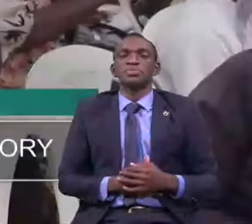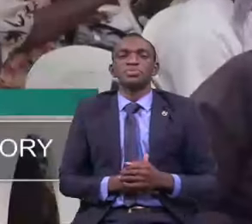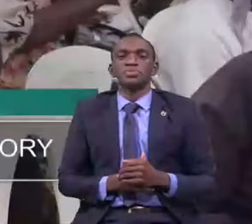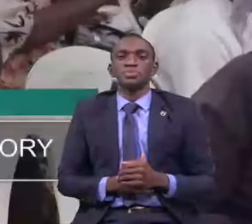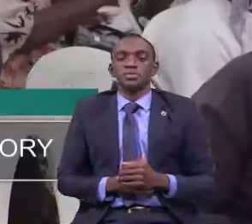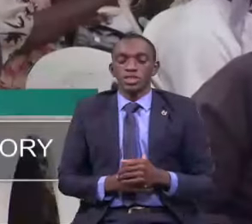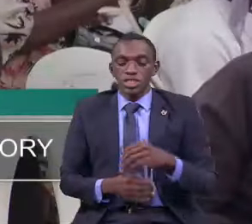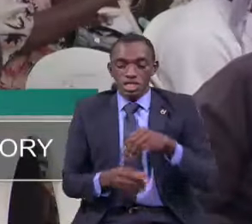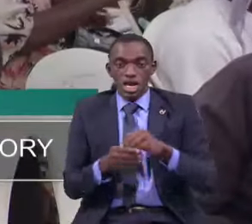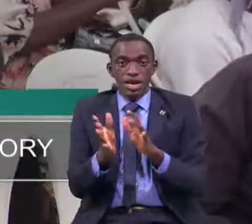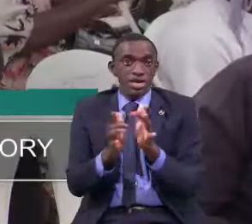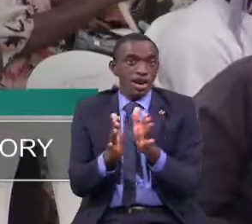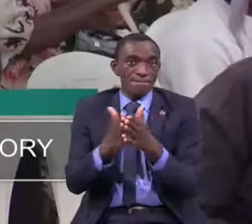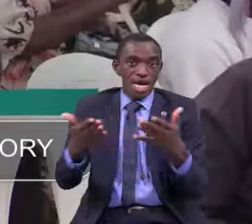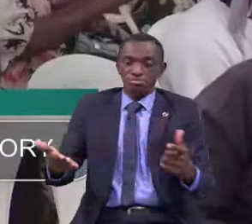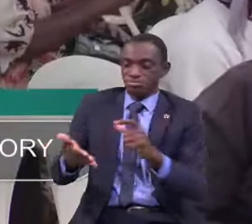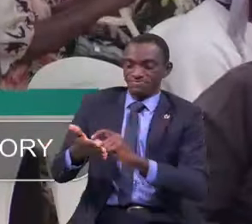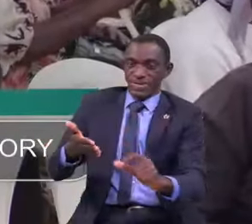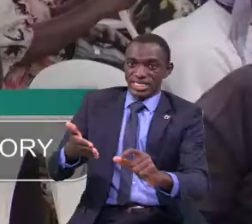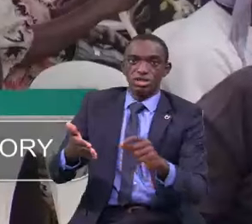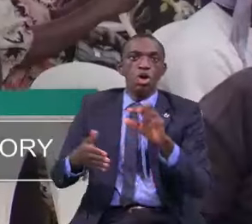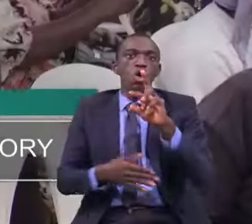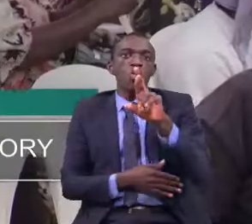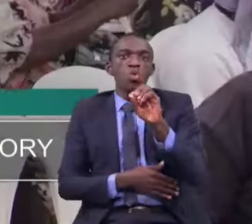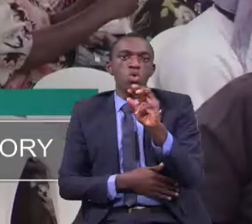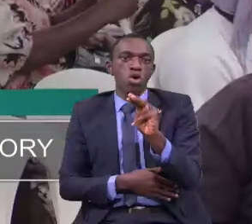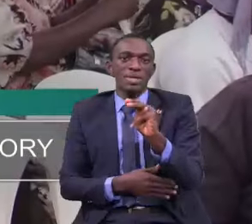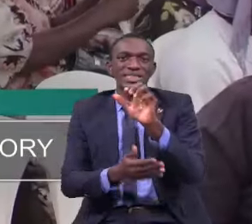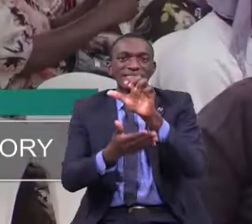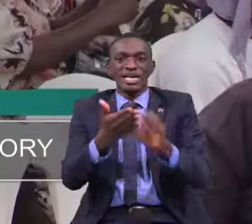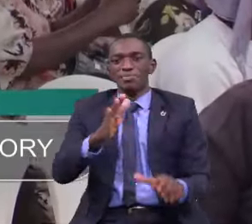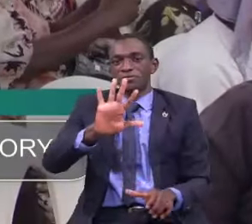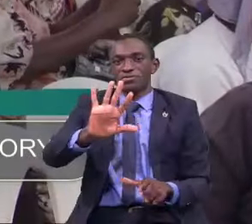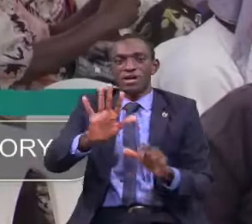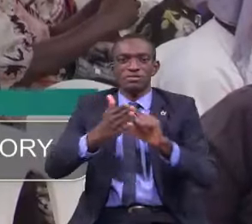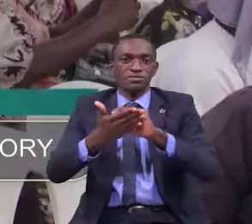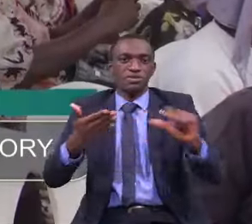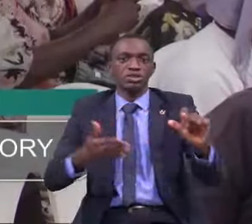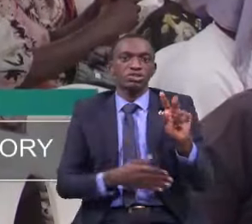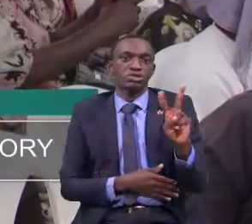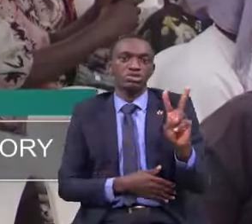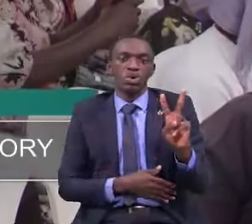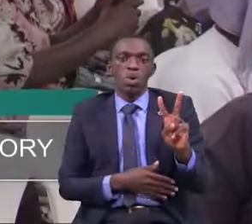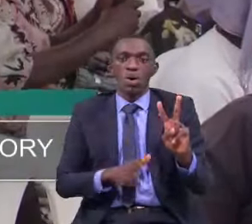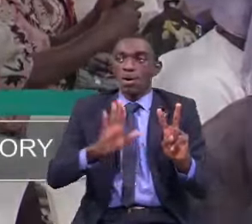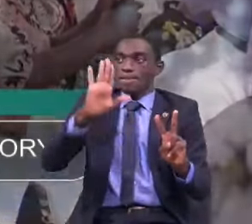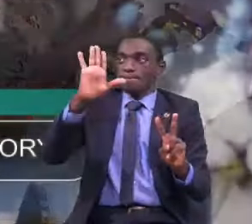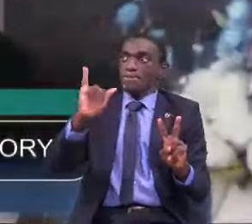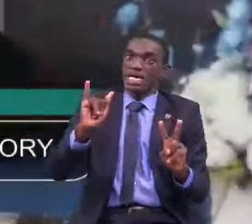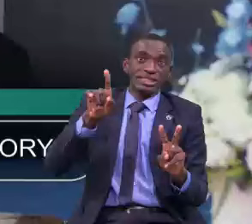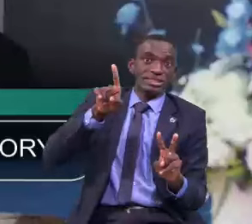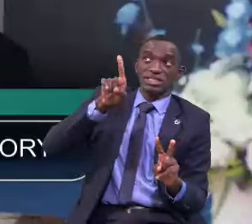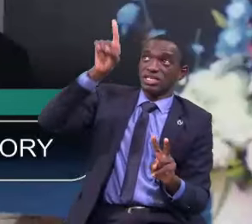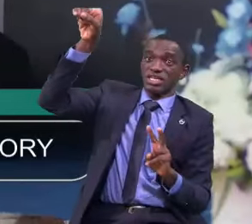In Romans chapter 5 verse 2. By whom also we have access